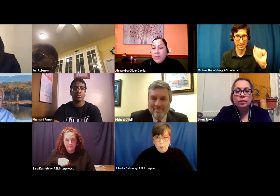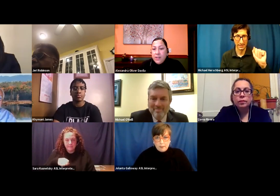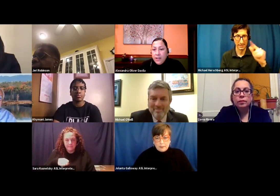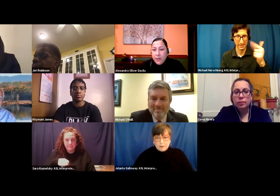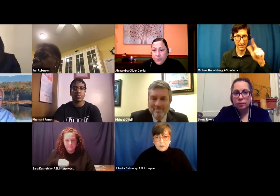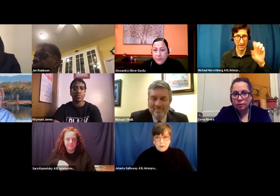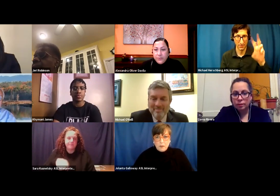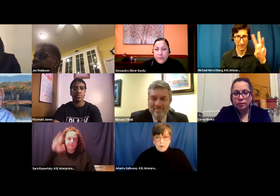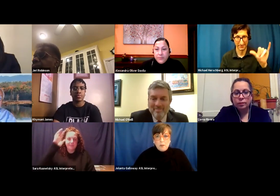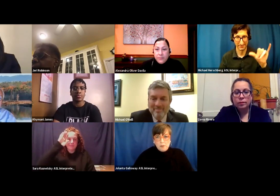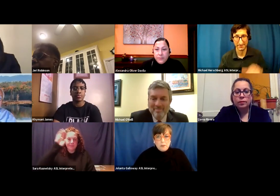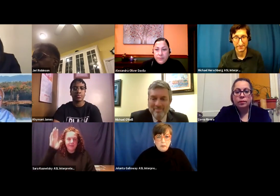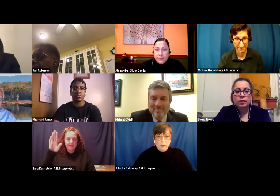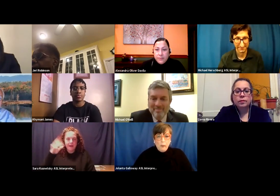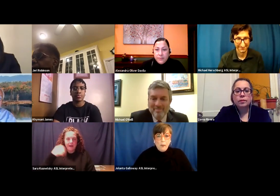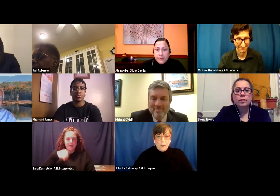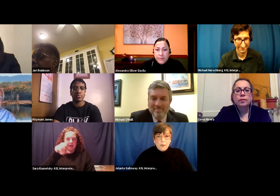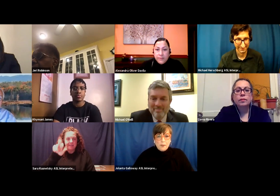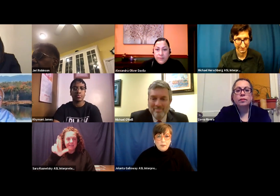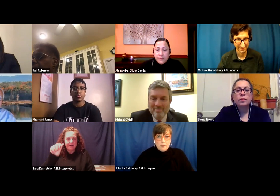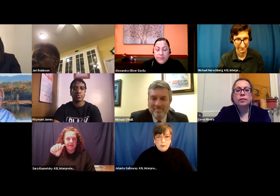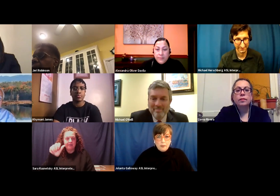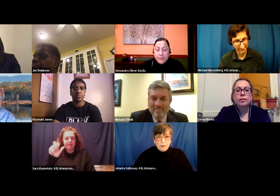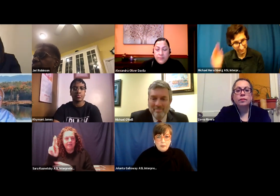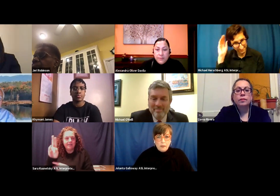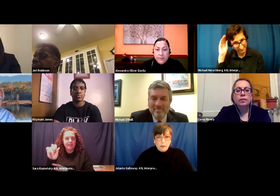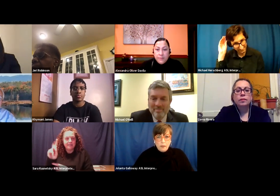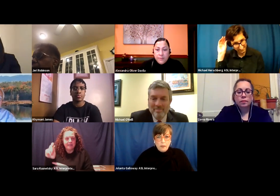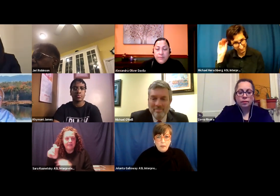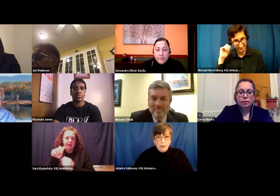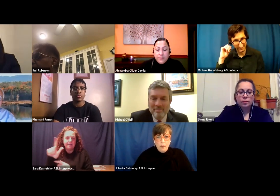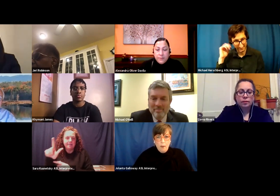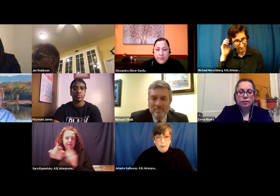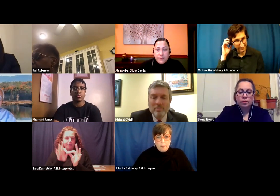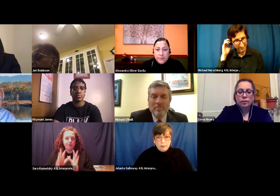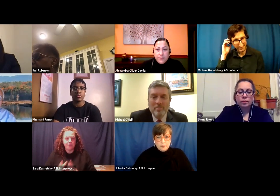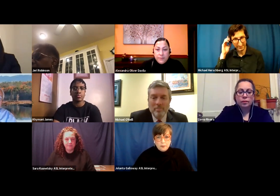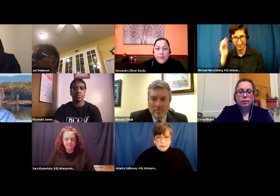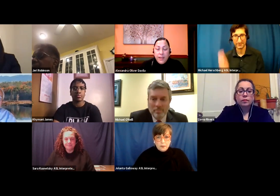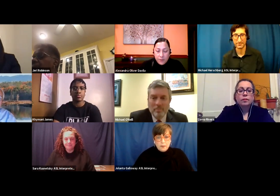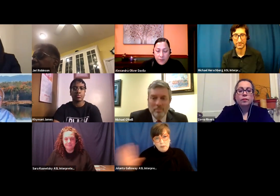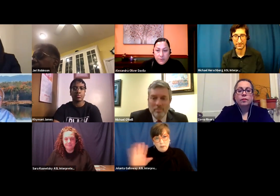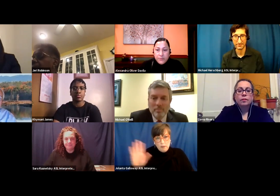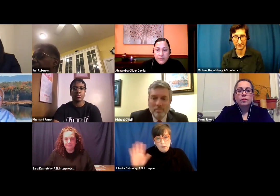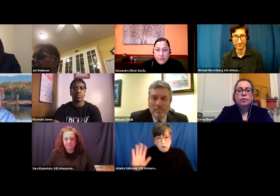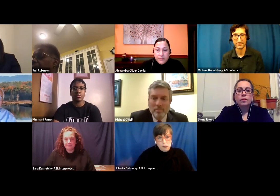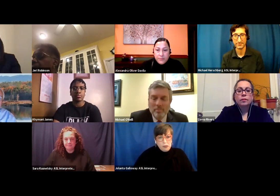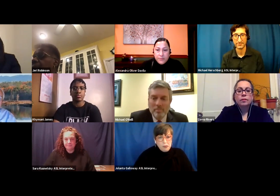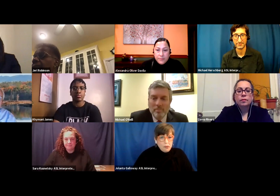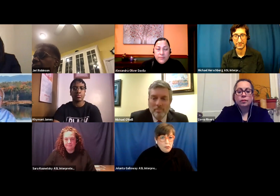If you just want to say hello. Hi, I'm Sarah Kuznetsky, the ASL interpreter. Thank you.